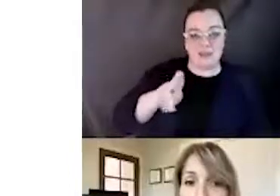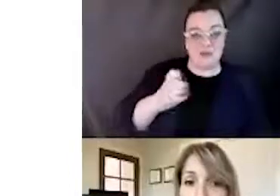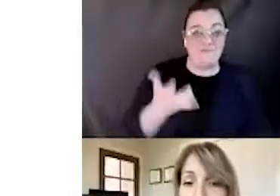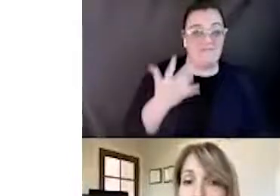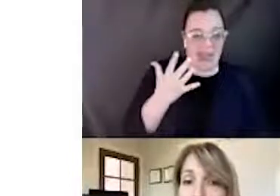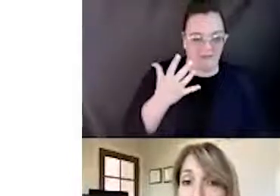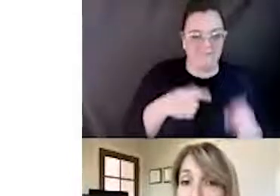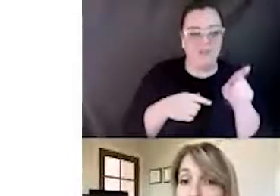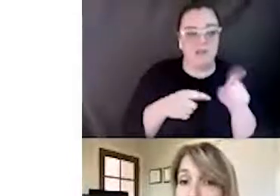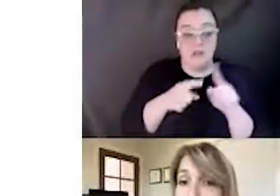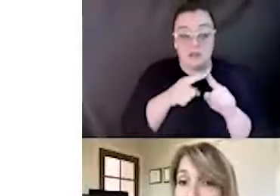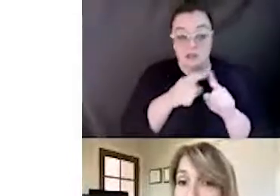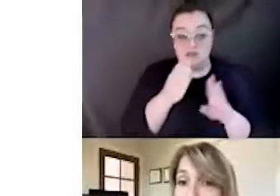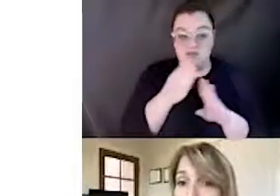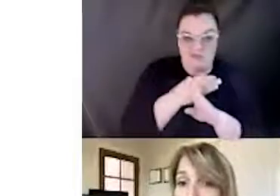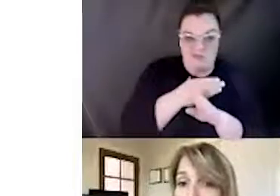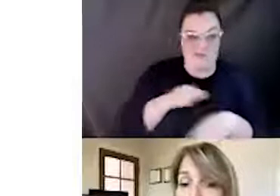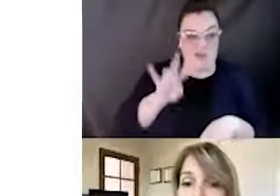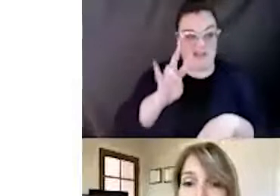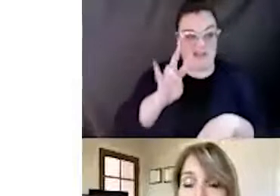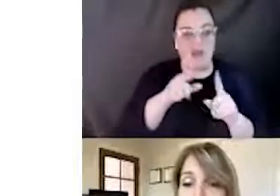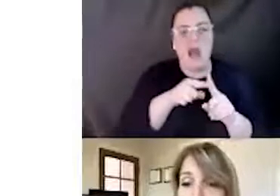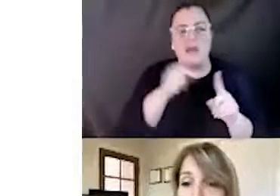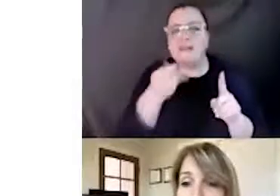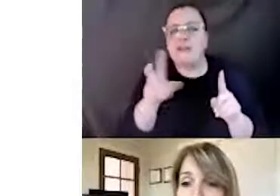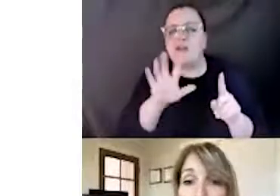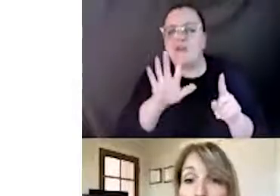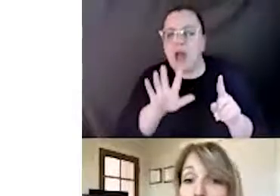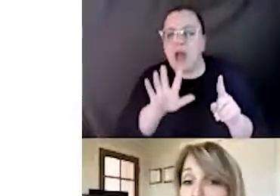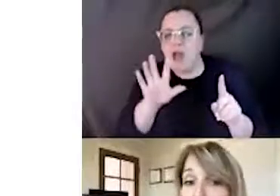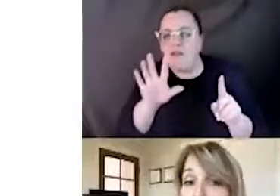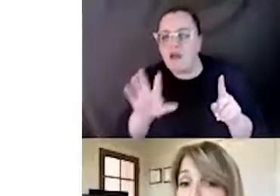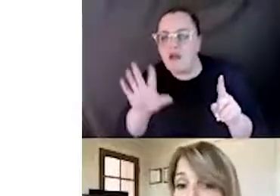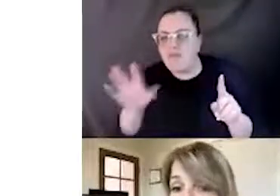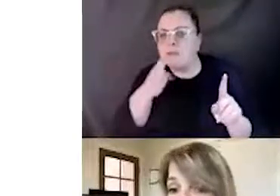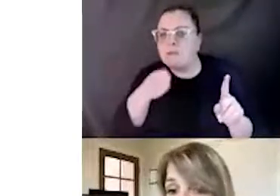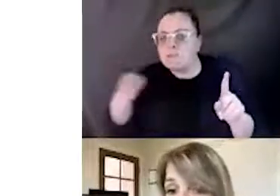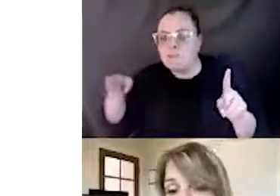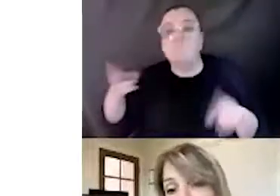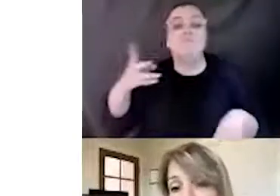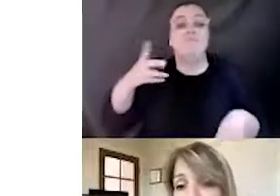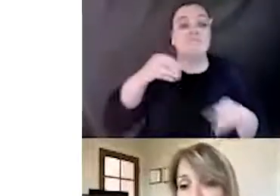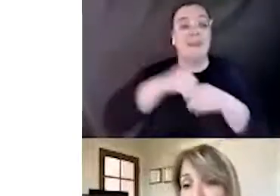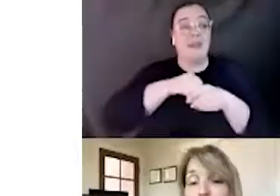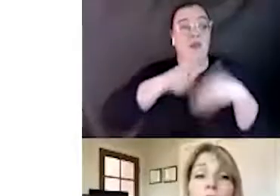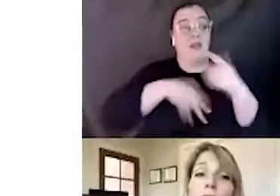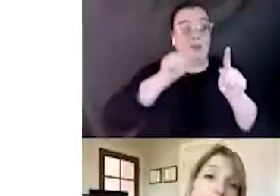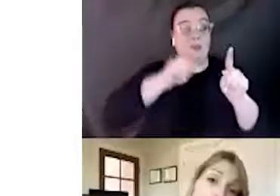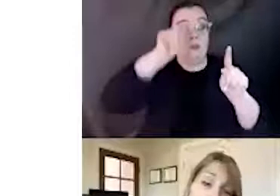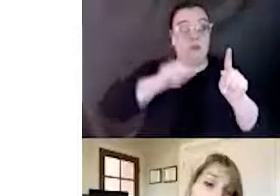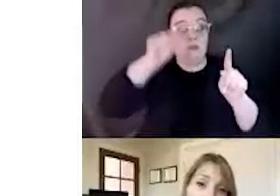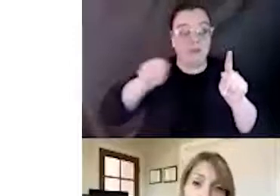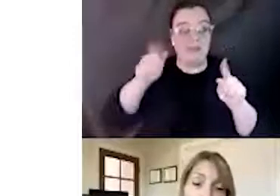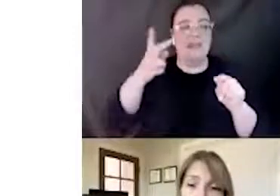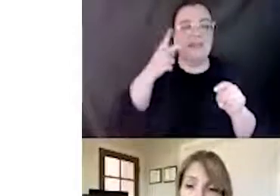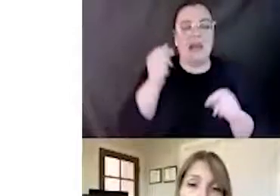7. And there's a number of other magnitude 5s that happened shortly afterwards. But within this noise, all these wiggles down here, there are hundreds of